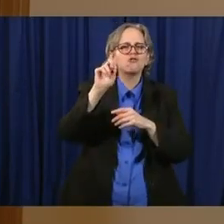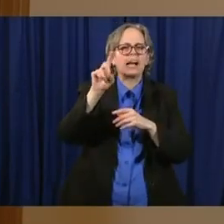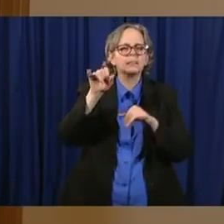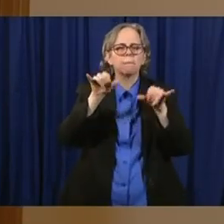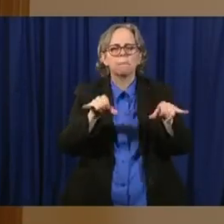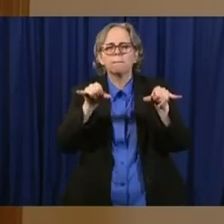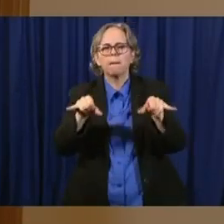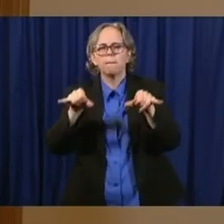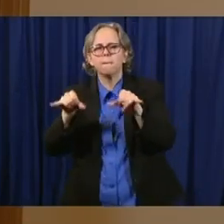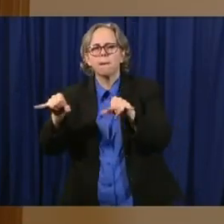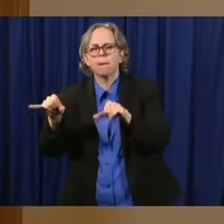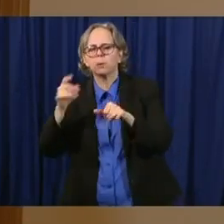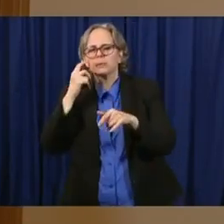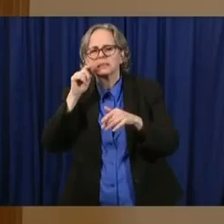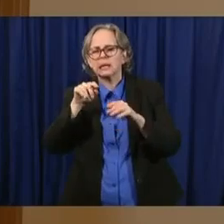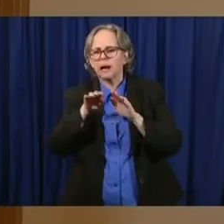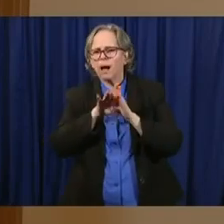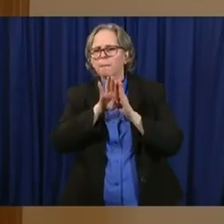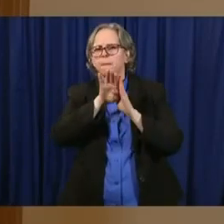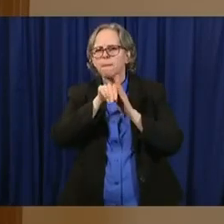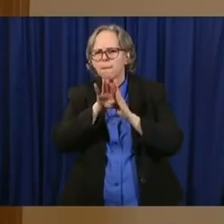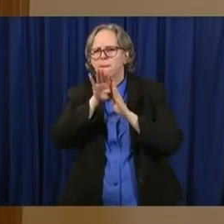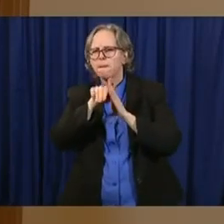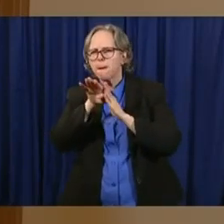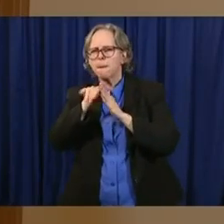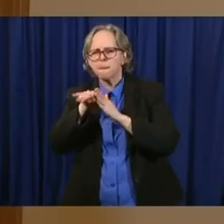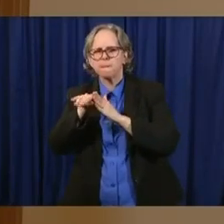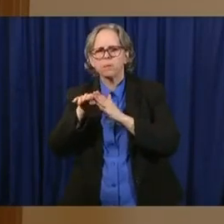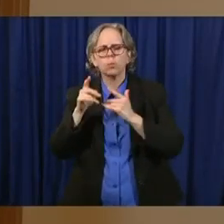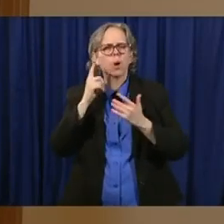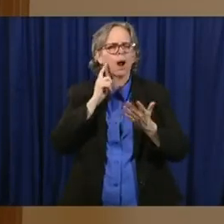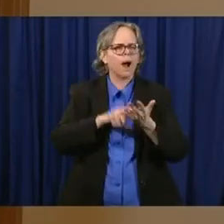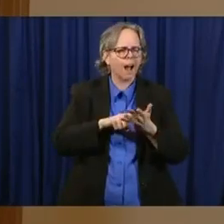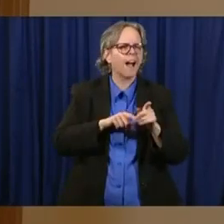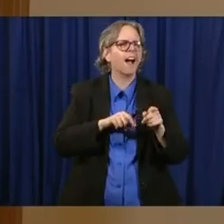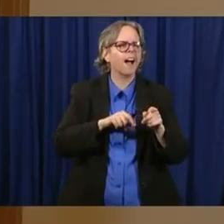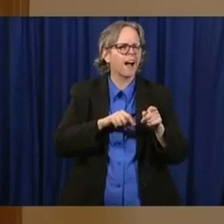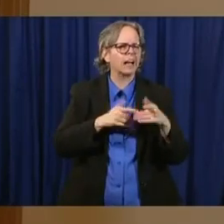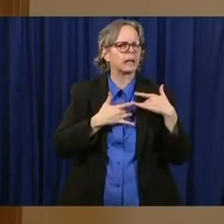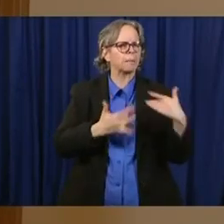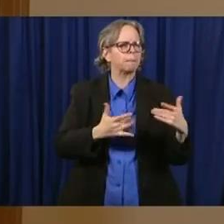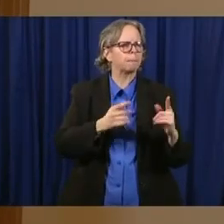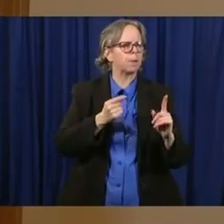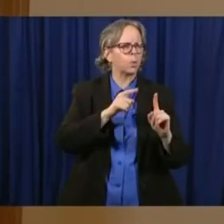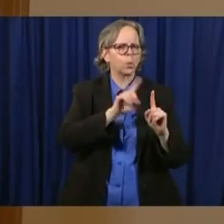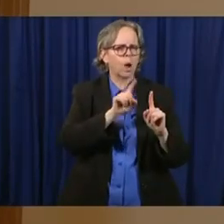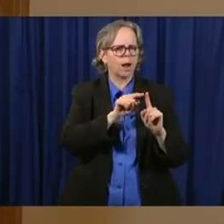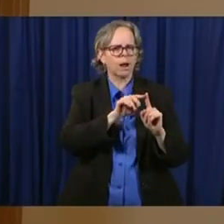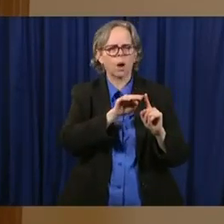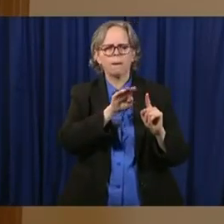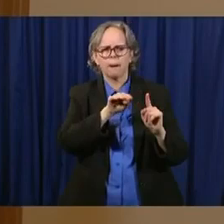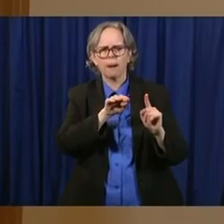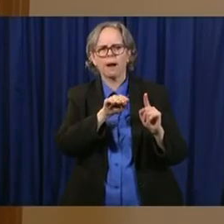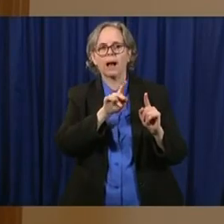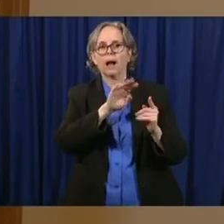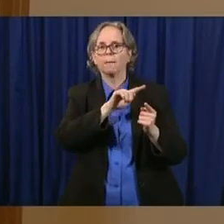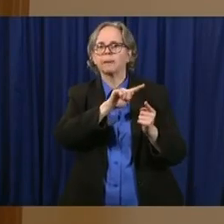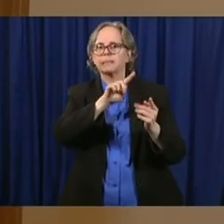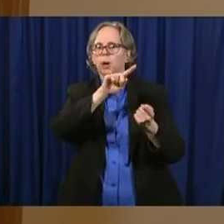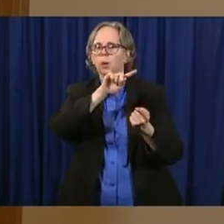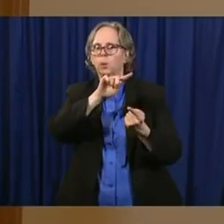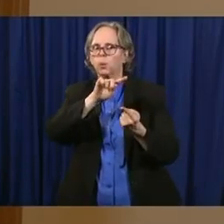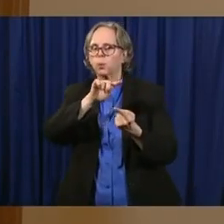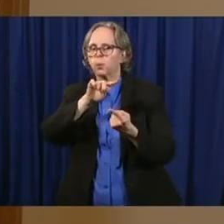with here is starting to watch the trends. We know we're sort of flattening, and that flattening is by and large staying even. It